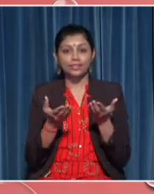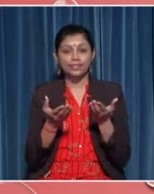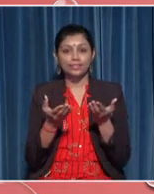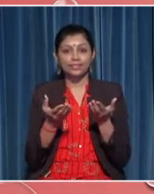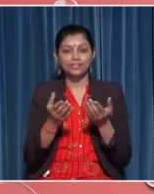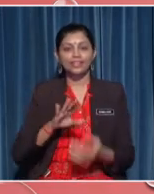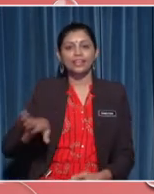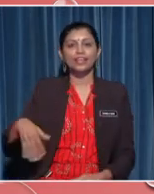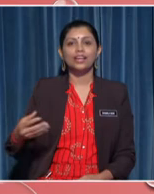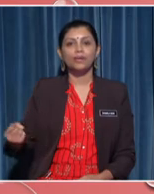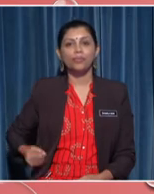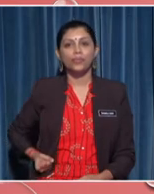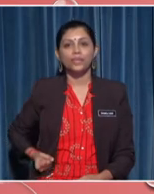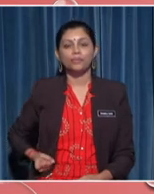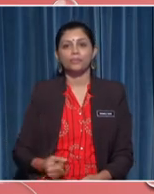Cambodia.